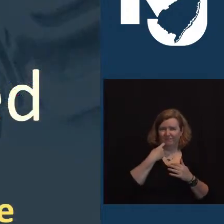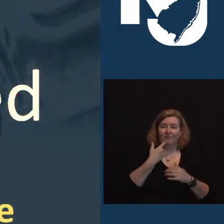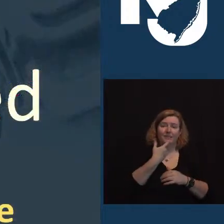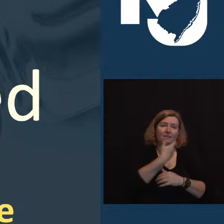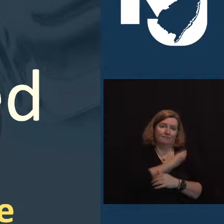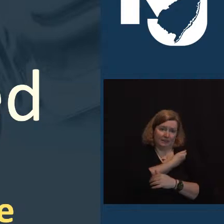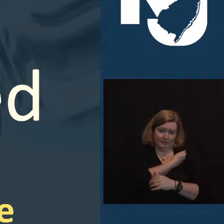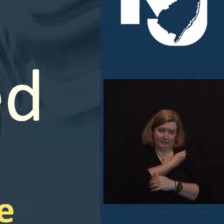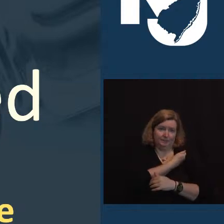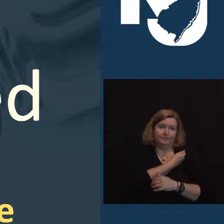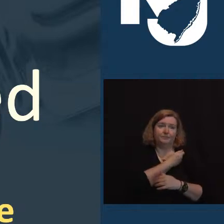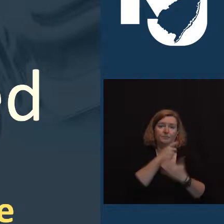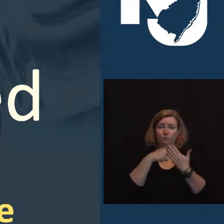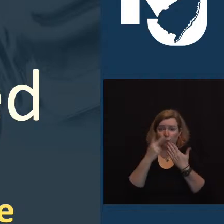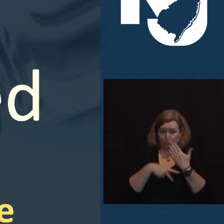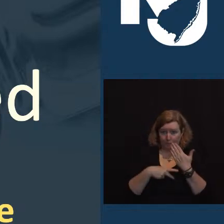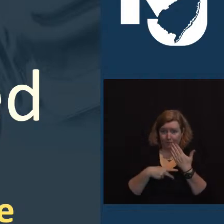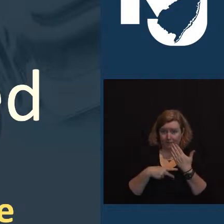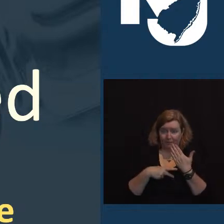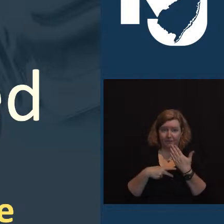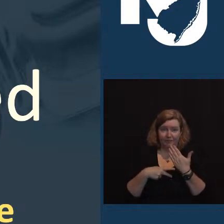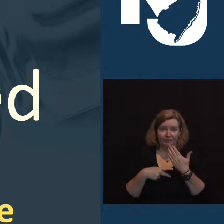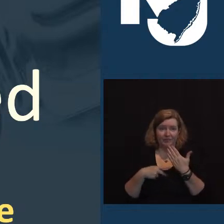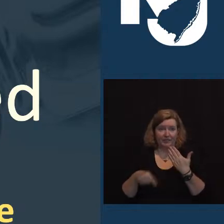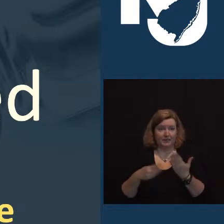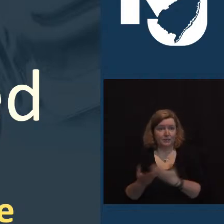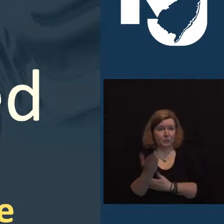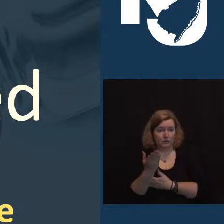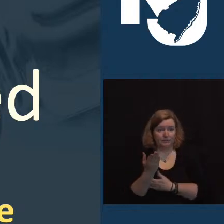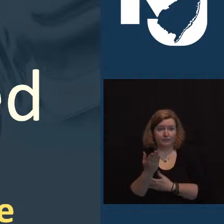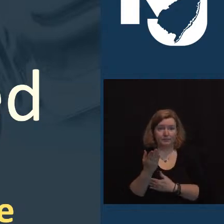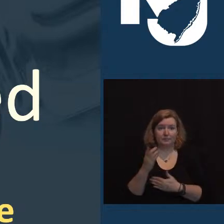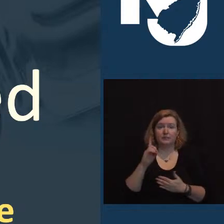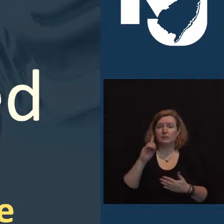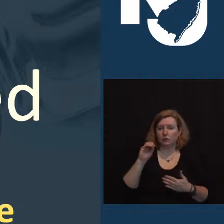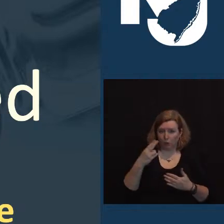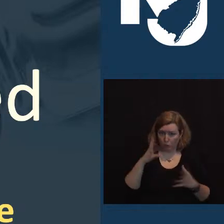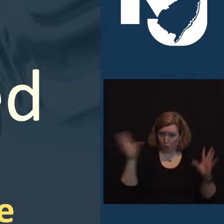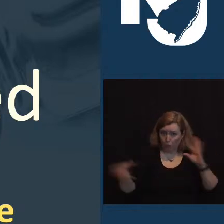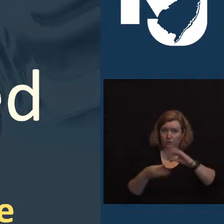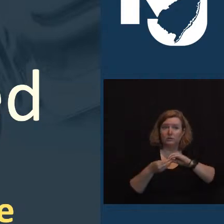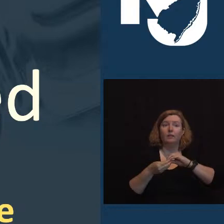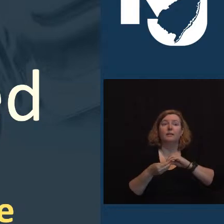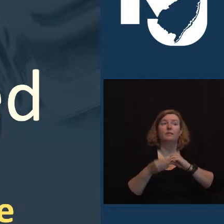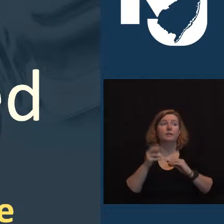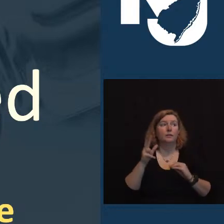program. As of this morning, the Department of Health has tallied a total of